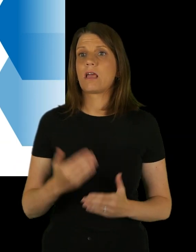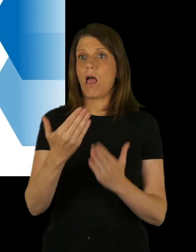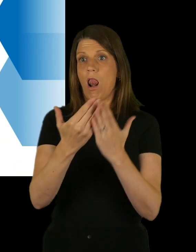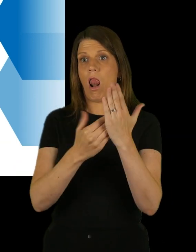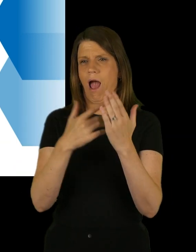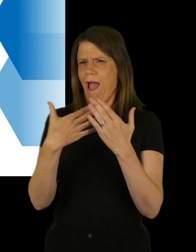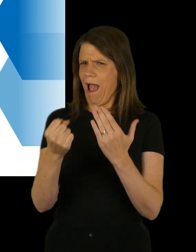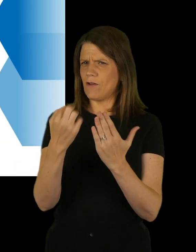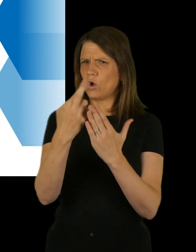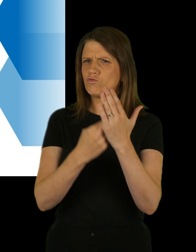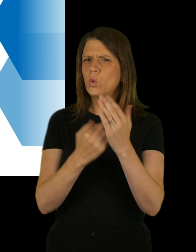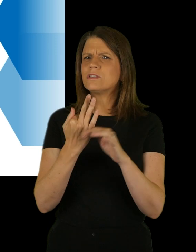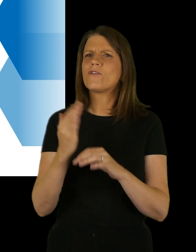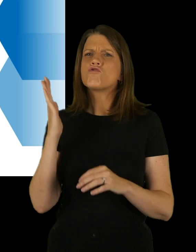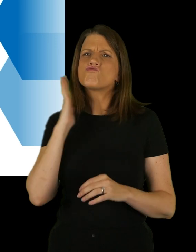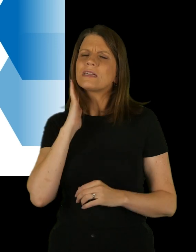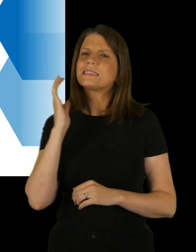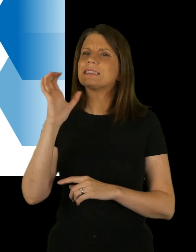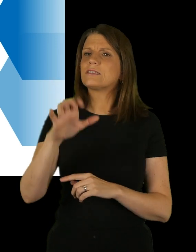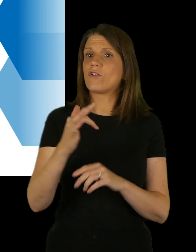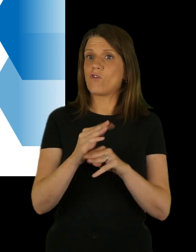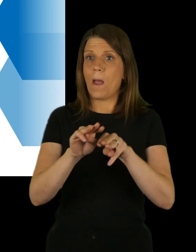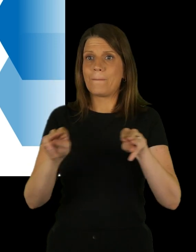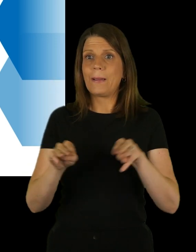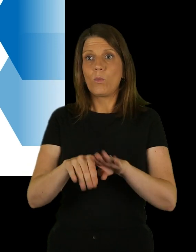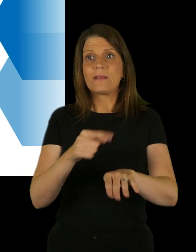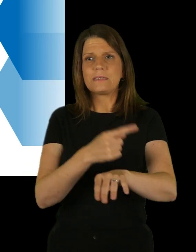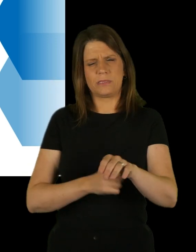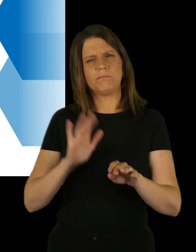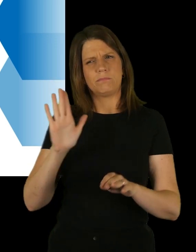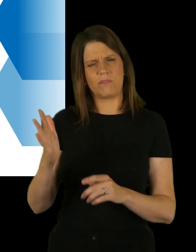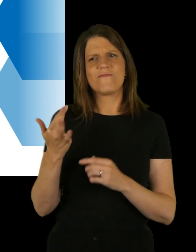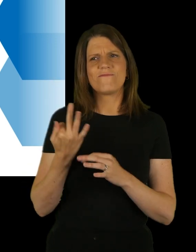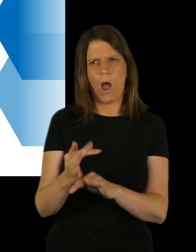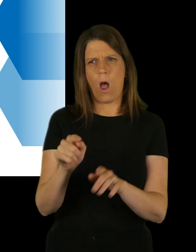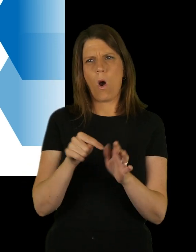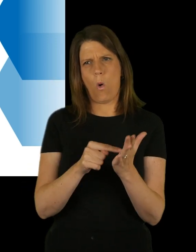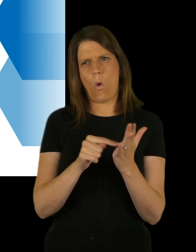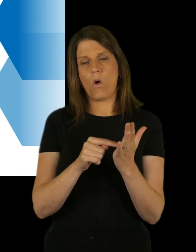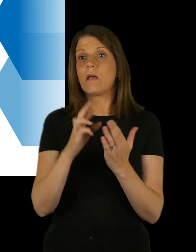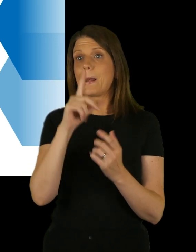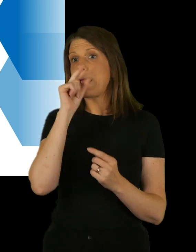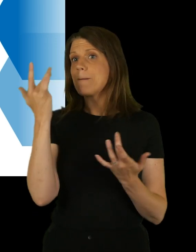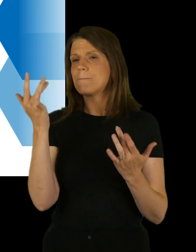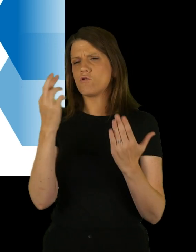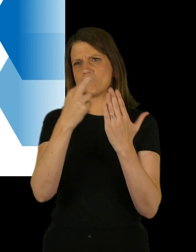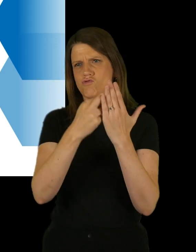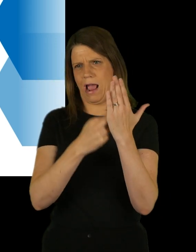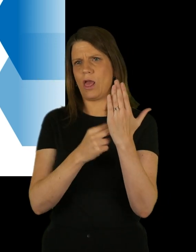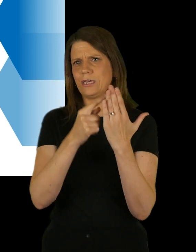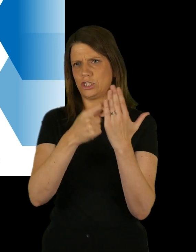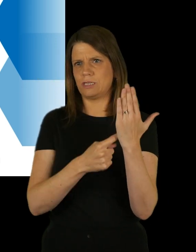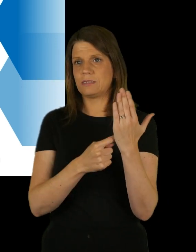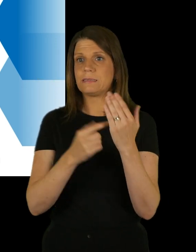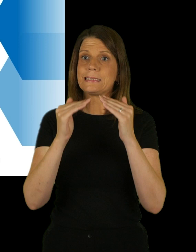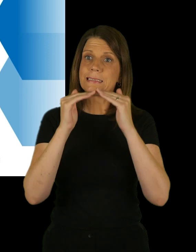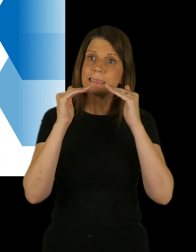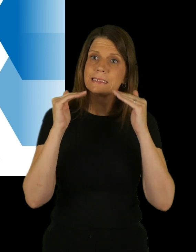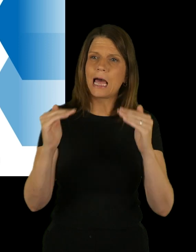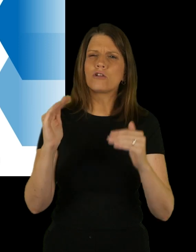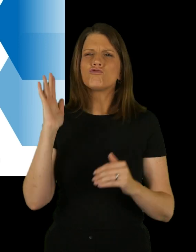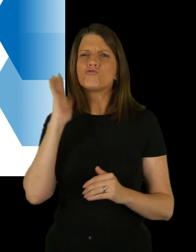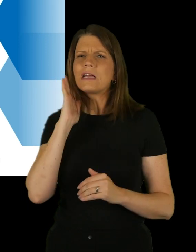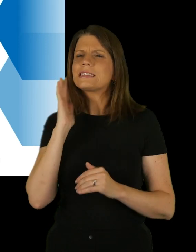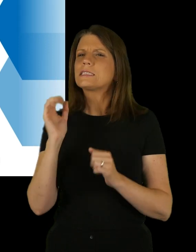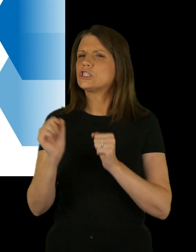The law has a set of rules that residential centres for people with a disability need to follow. These are called regulations. There are also